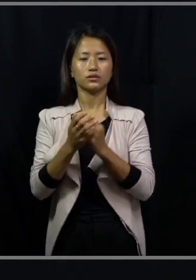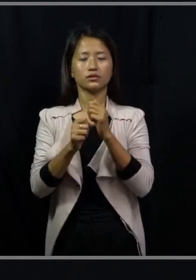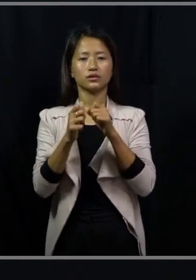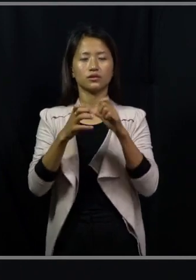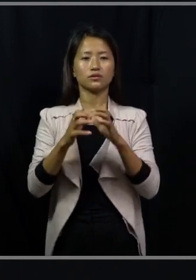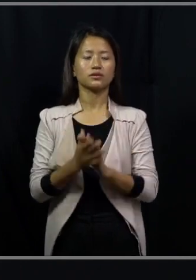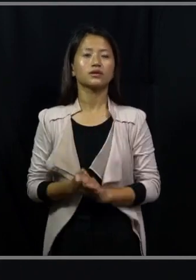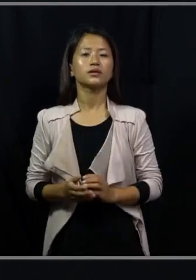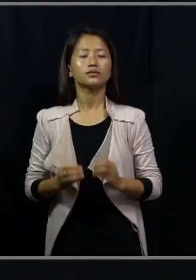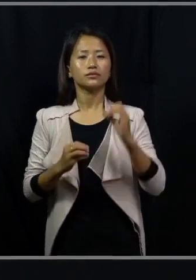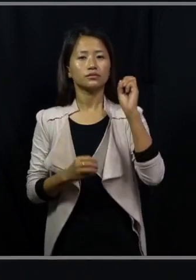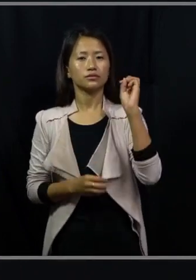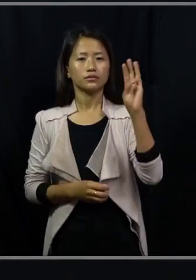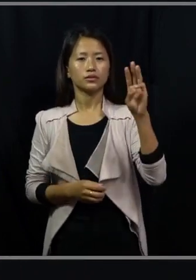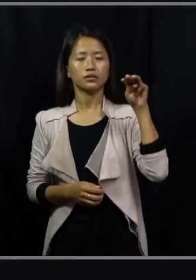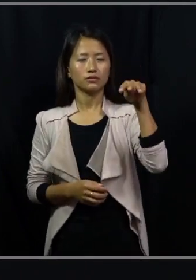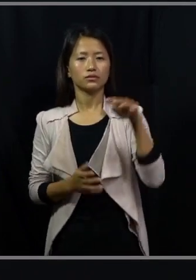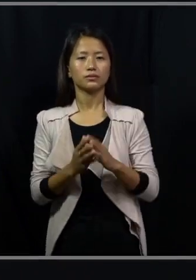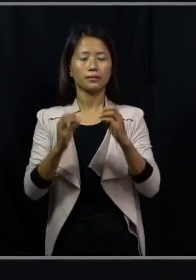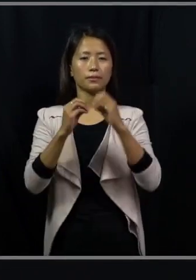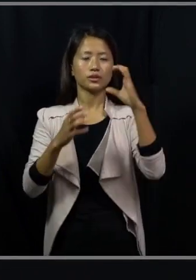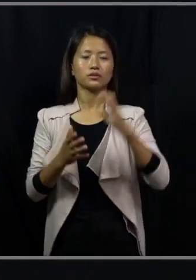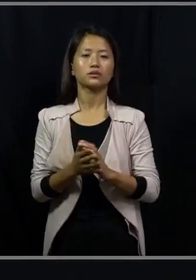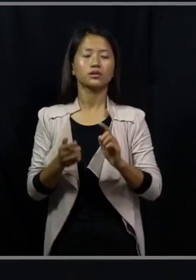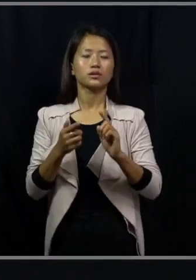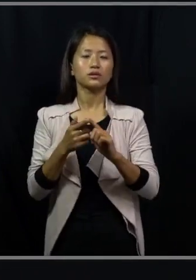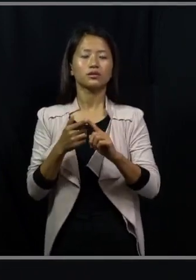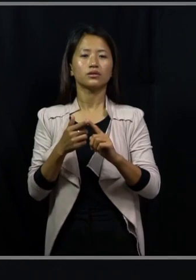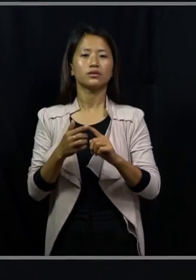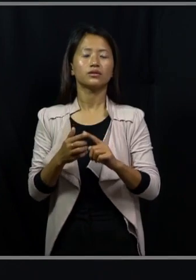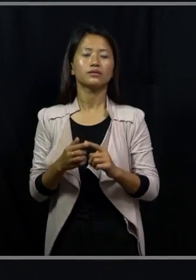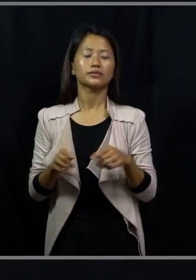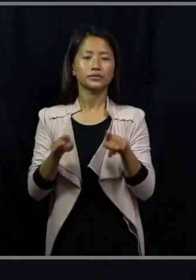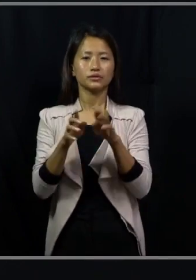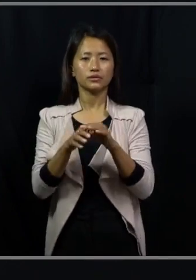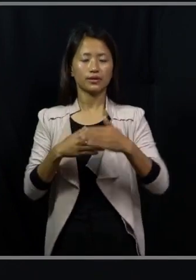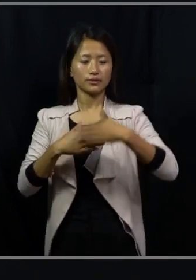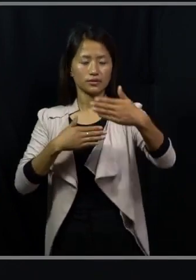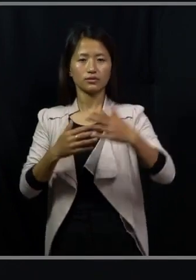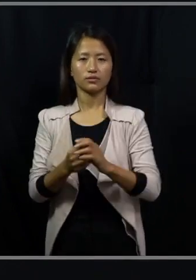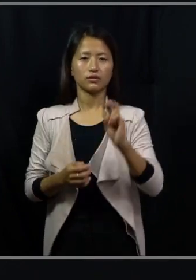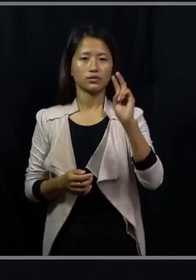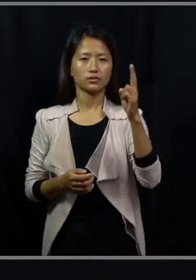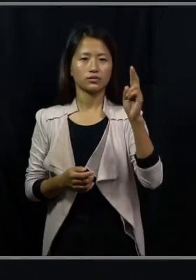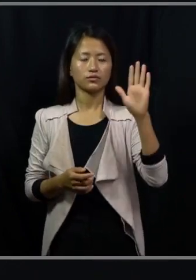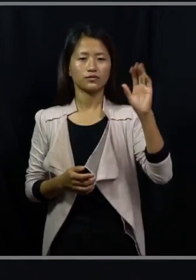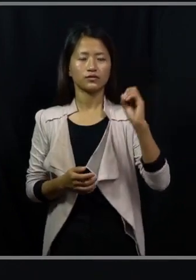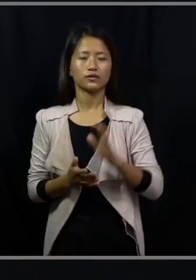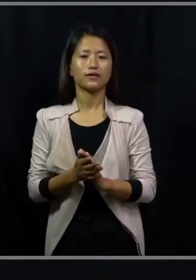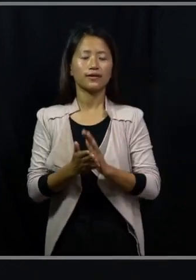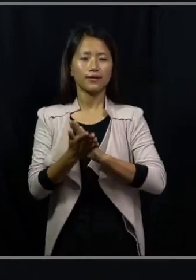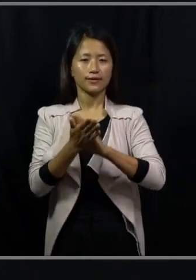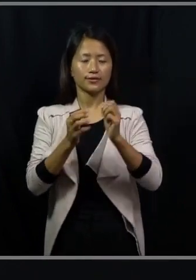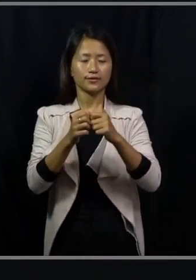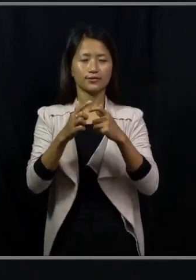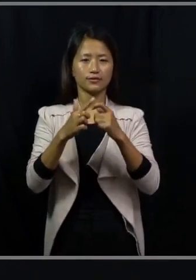about 3000 BC, Uruk grew to the extent of 250 hectares,